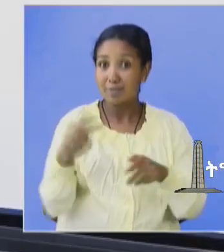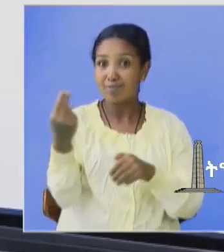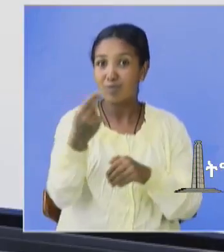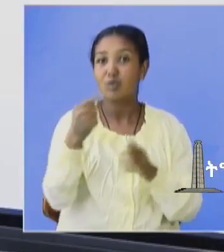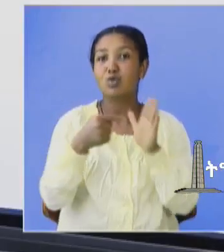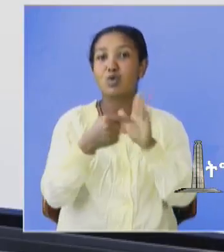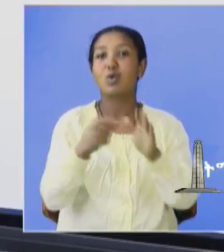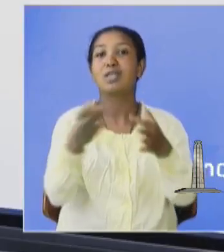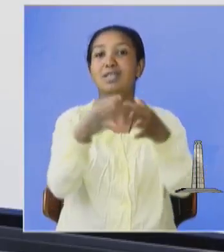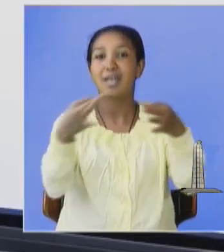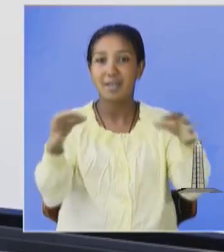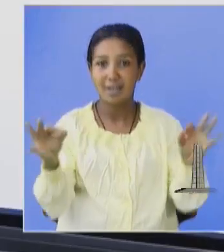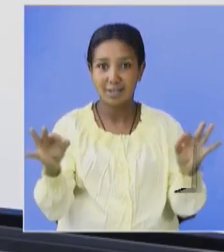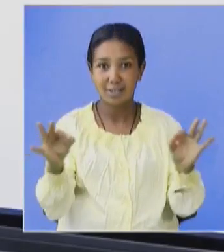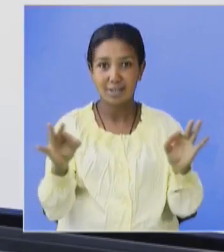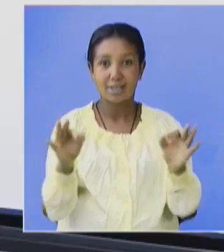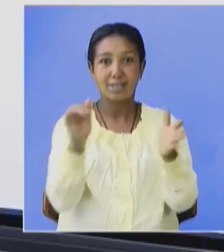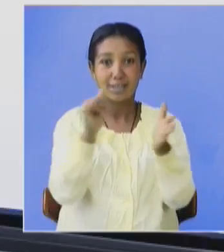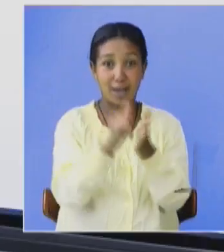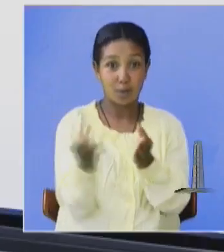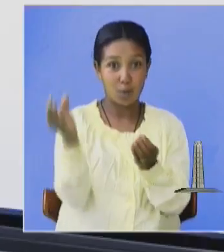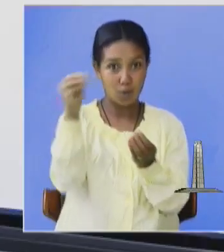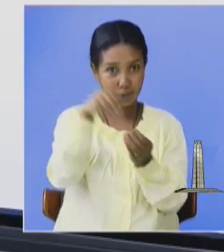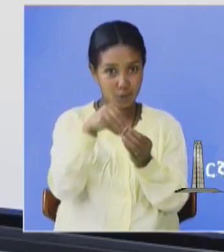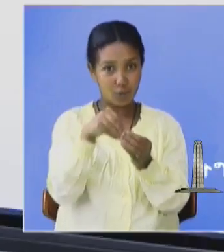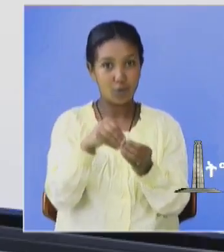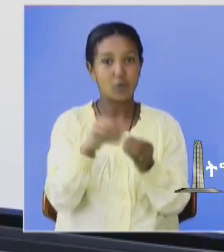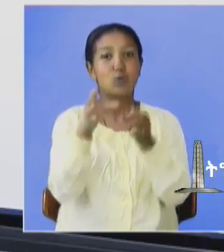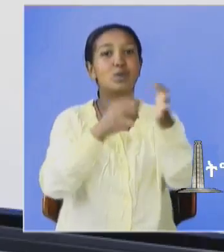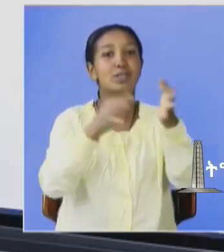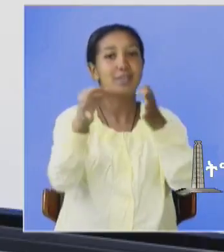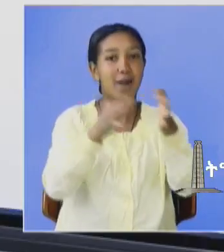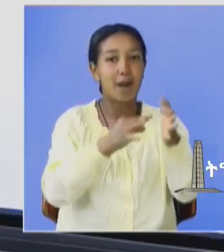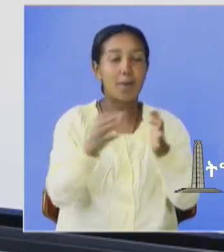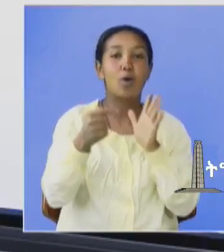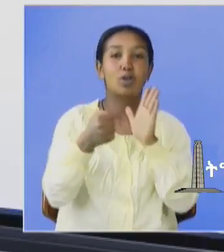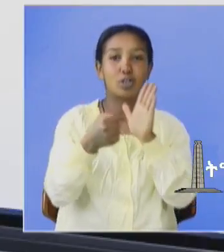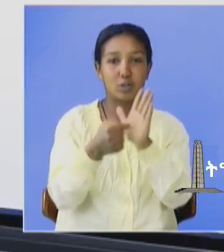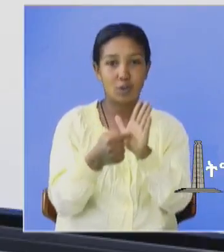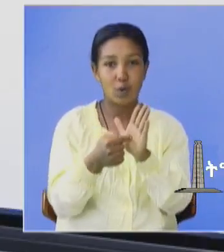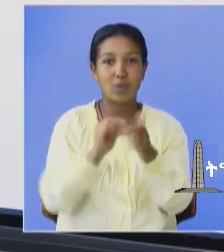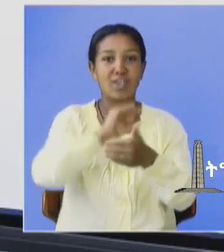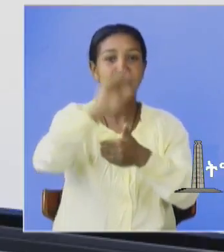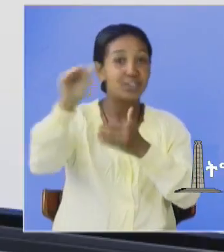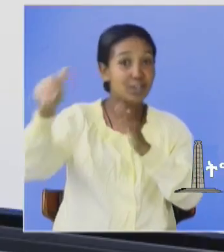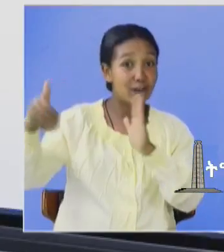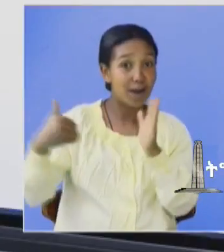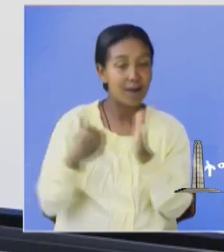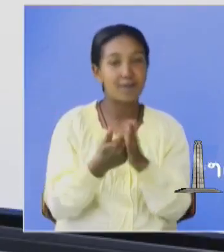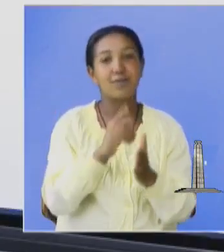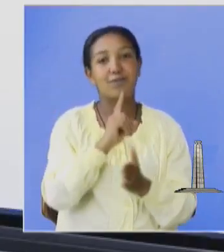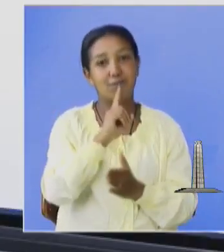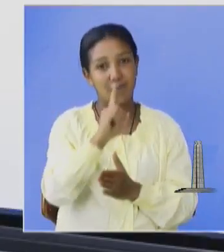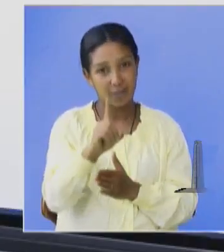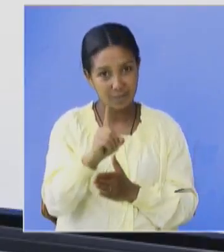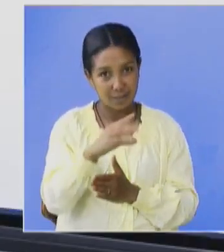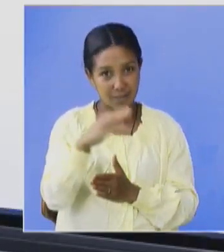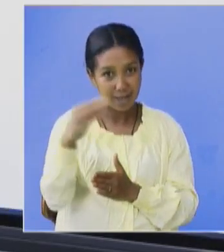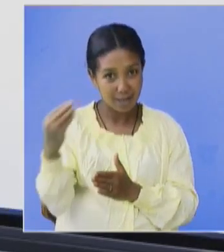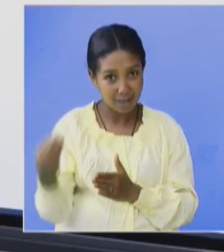the sentences that also to describe or show general facts